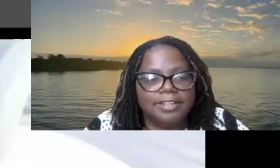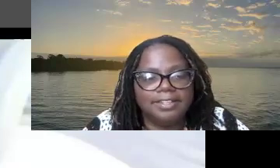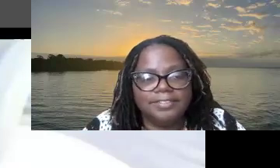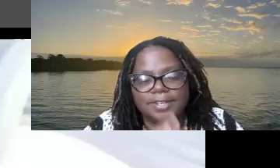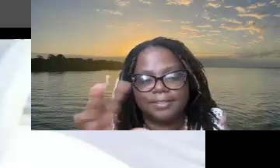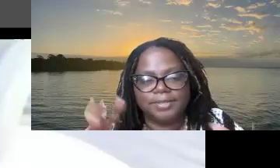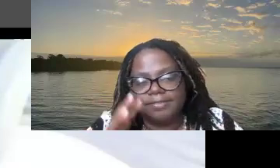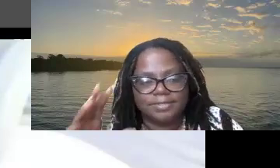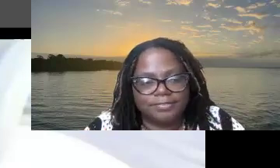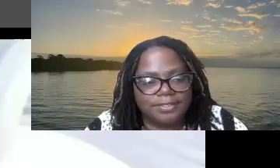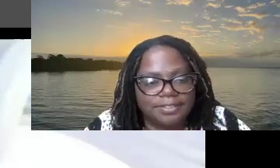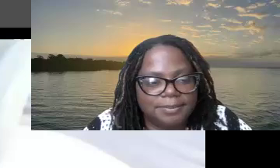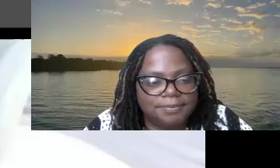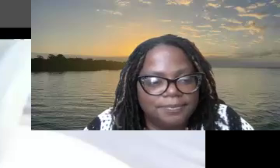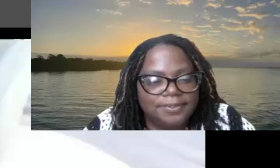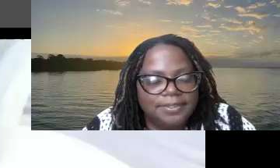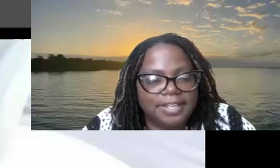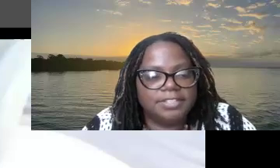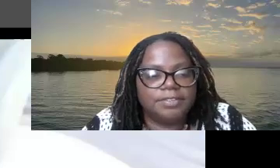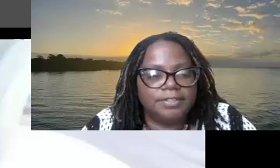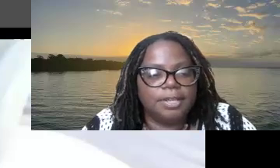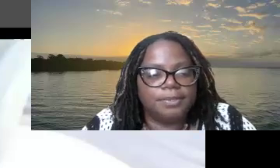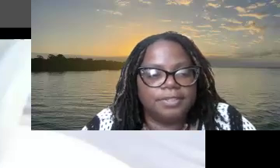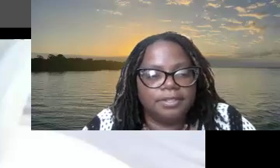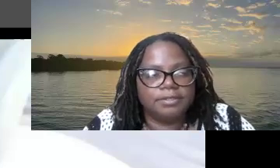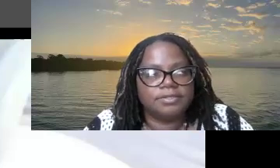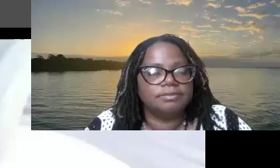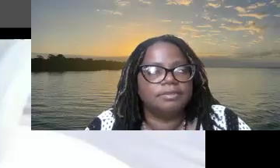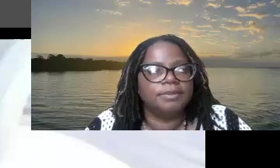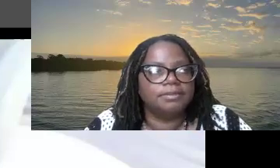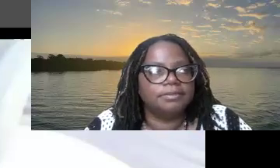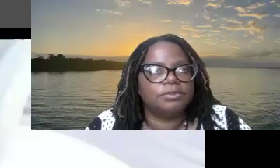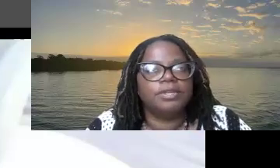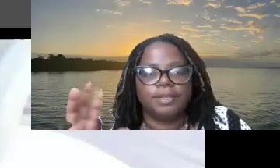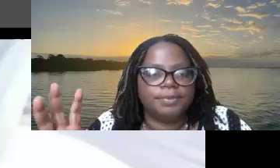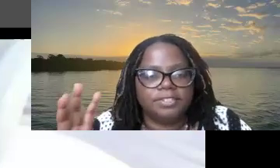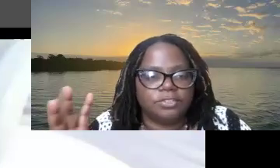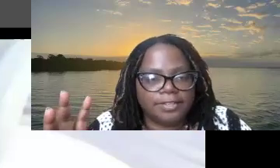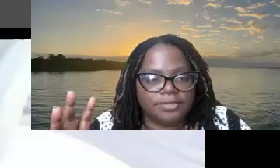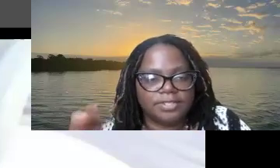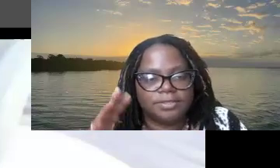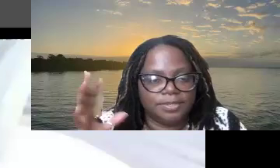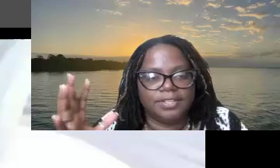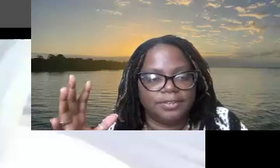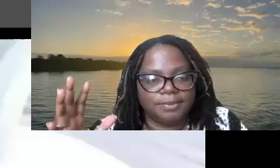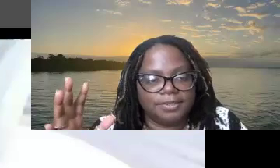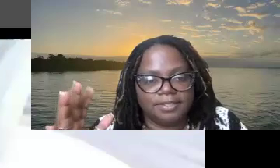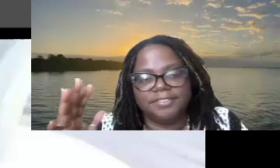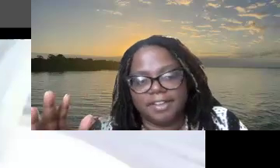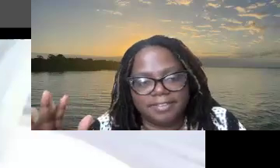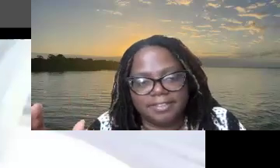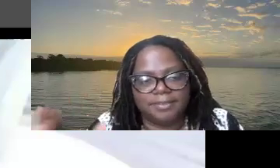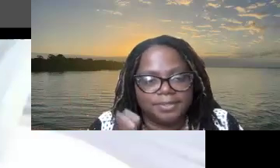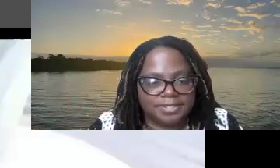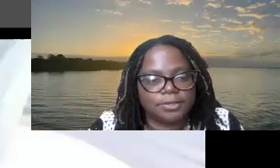And another day, I'd love to talk. We have this fun activity around empathy, and there's about 12 empathy detractors, things that we think are empathy